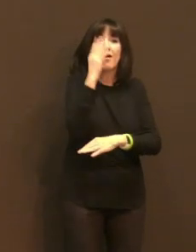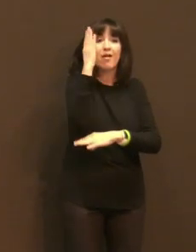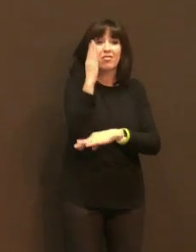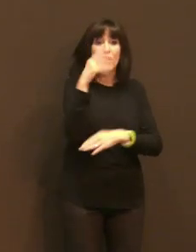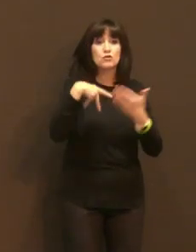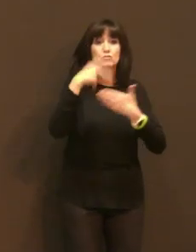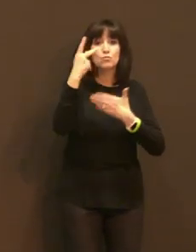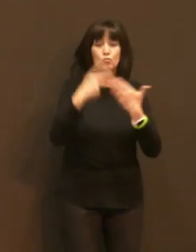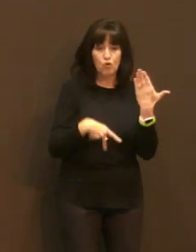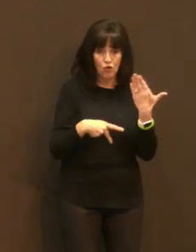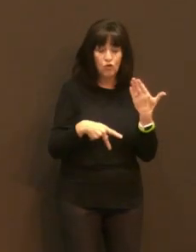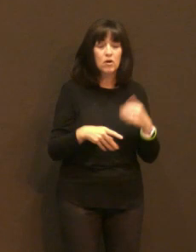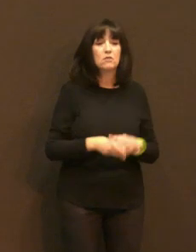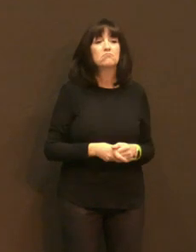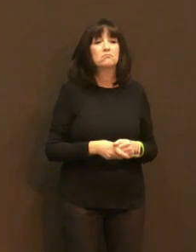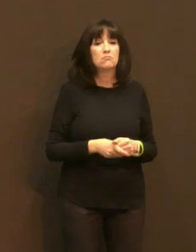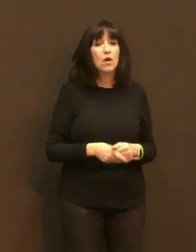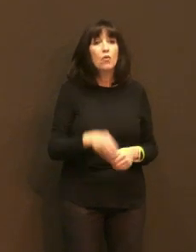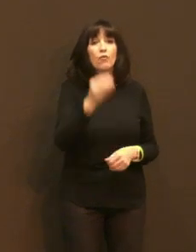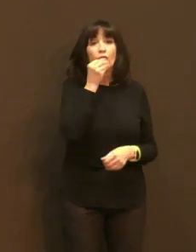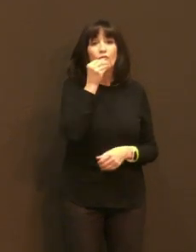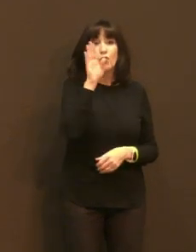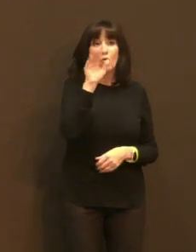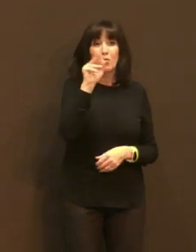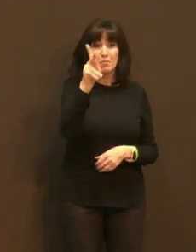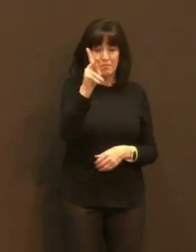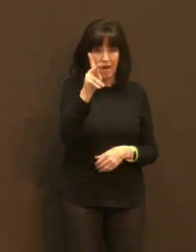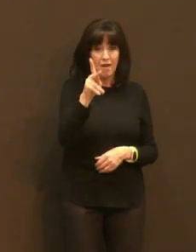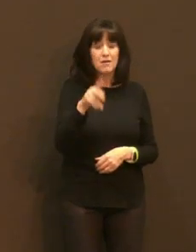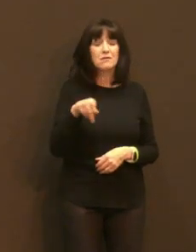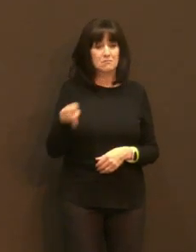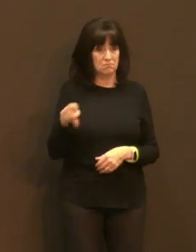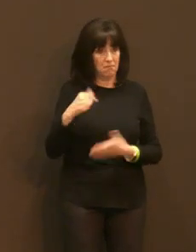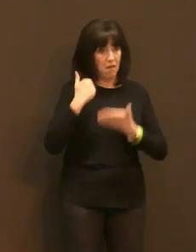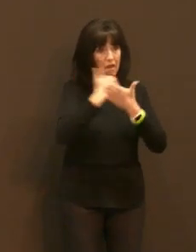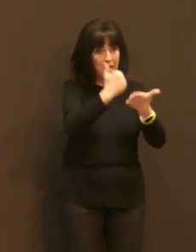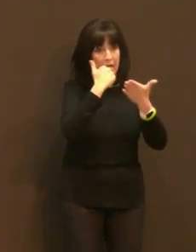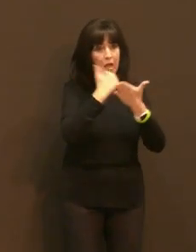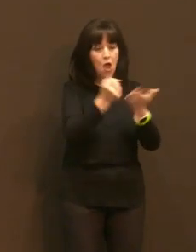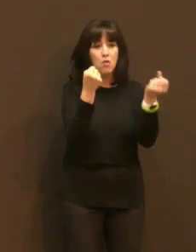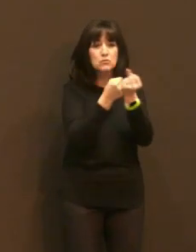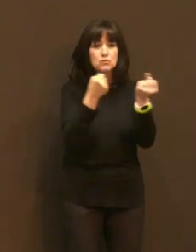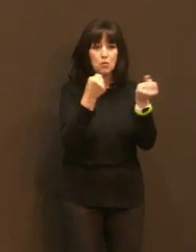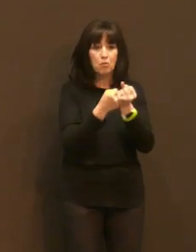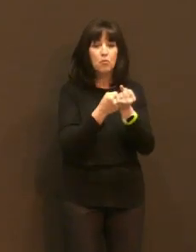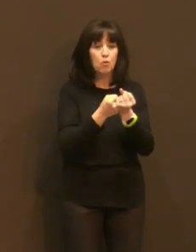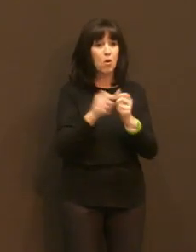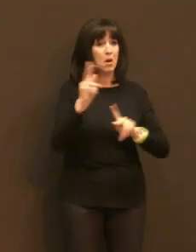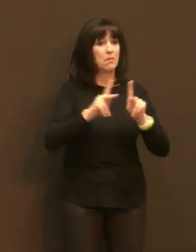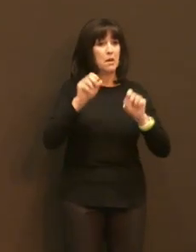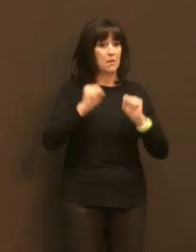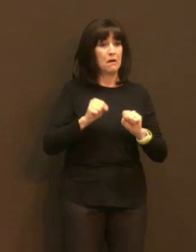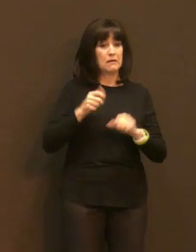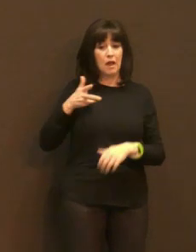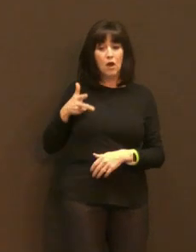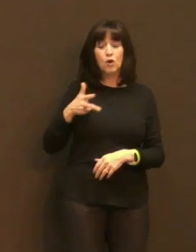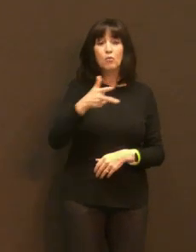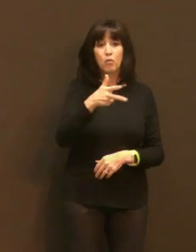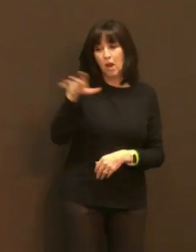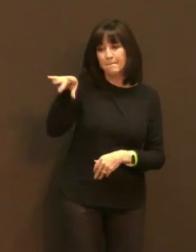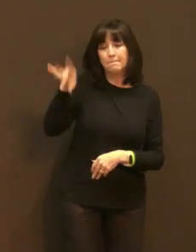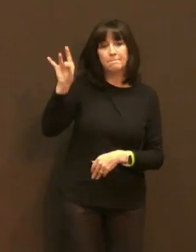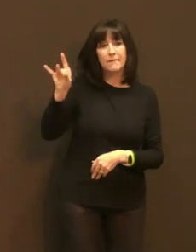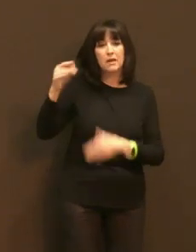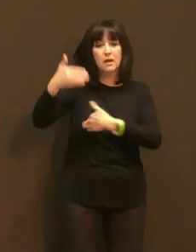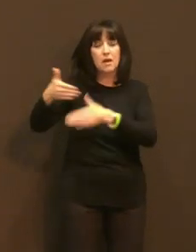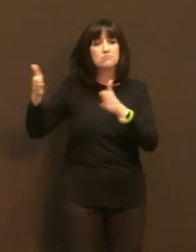in a few different pickup locations where there'll be drive-through locations where people could, get food packages if needed. And